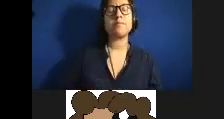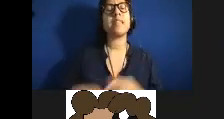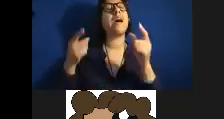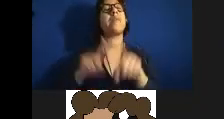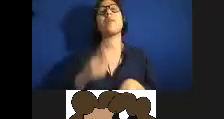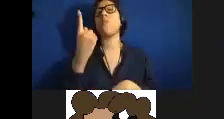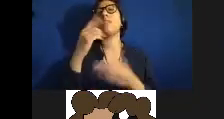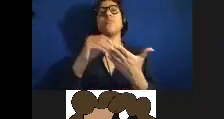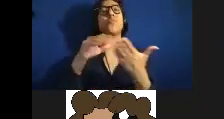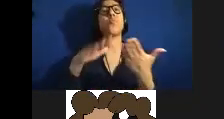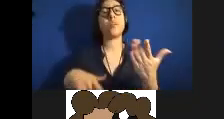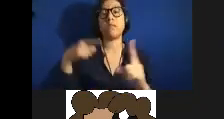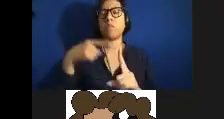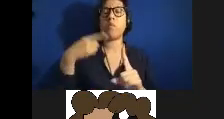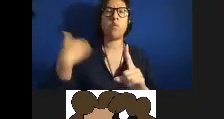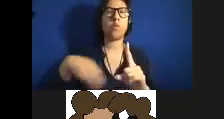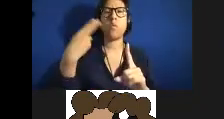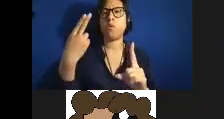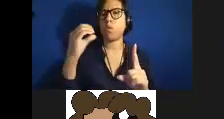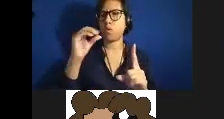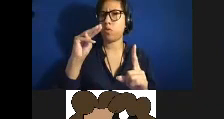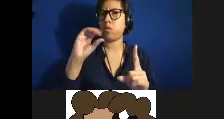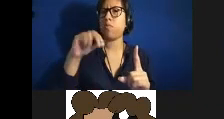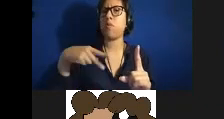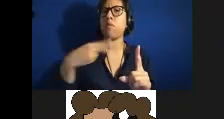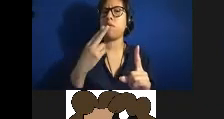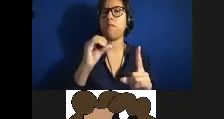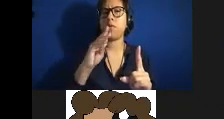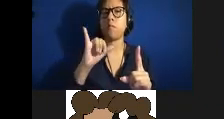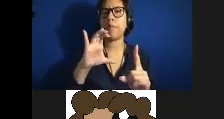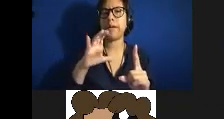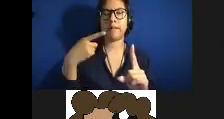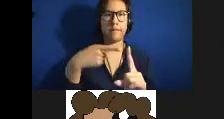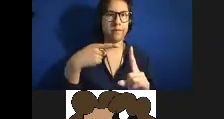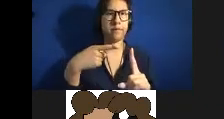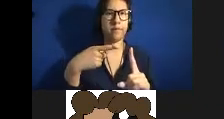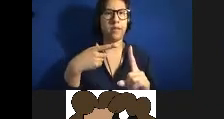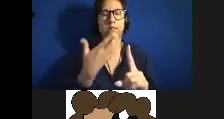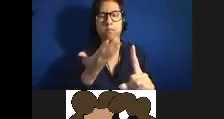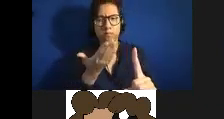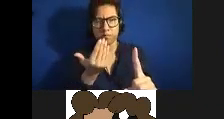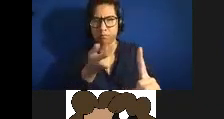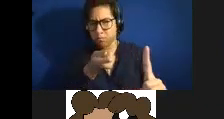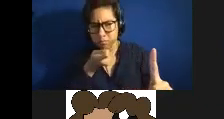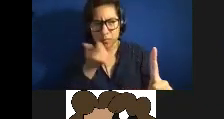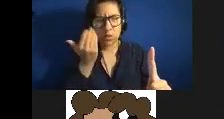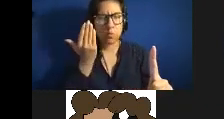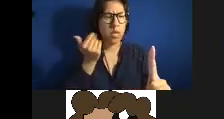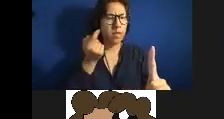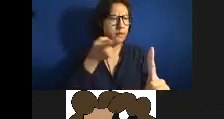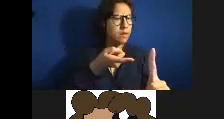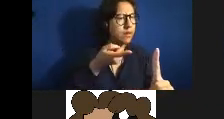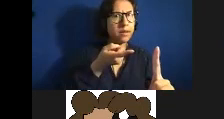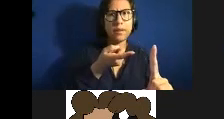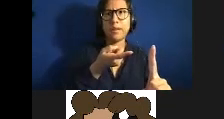who was deeply homophobic, right? And, you know, I had to figure out why, right? Like,